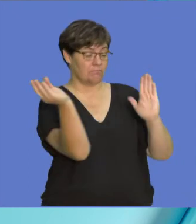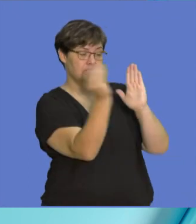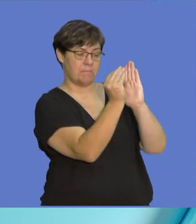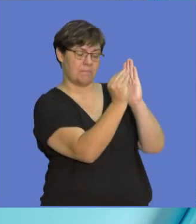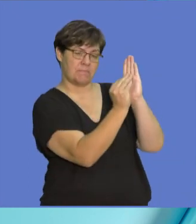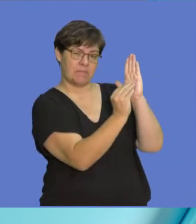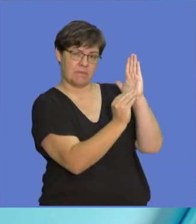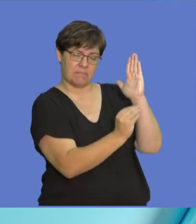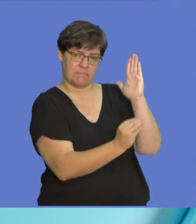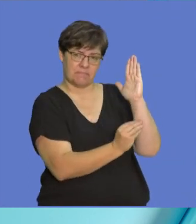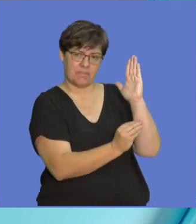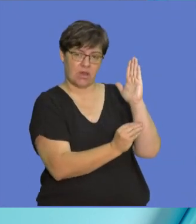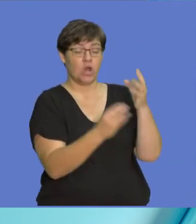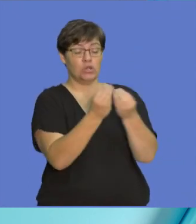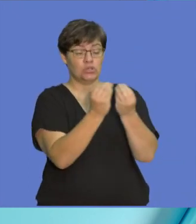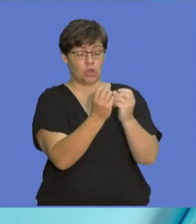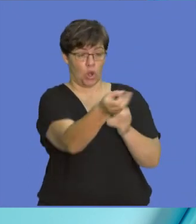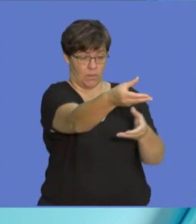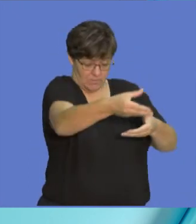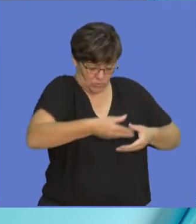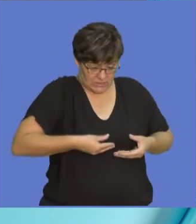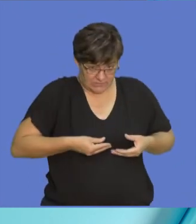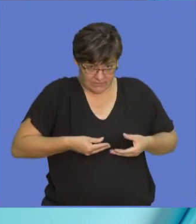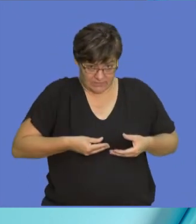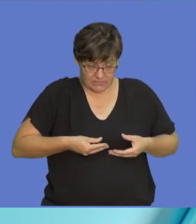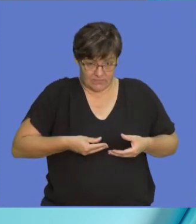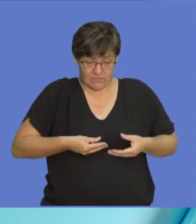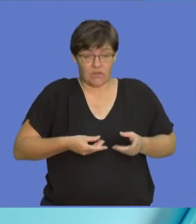all the stock coming in, remember, on